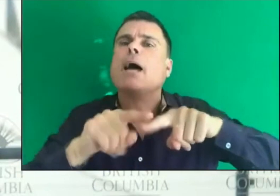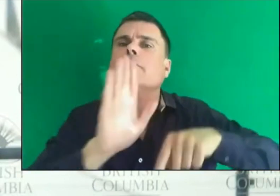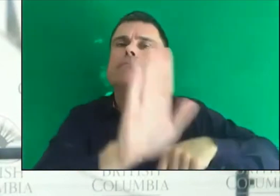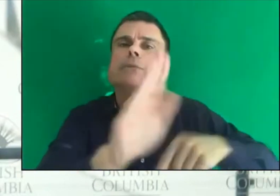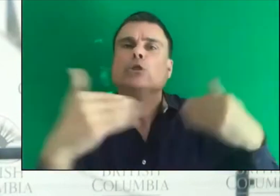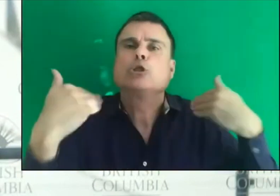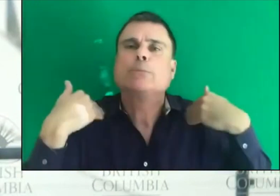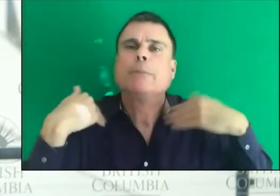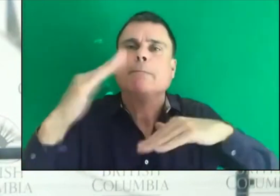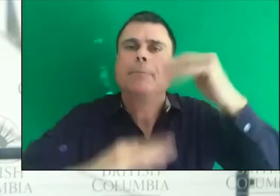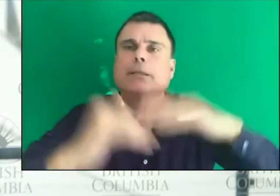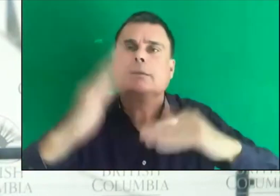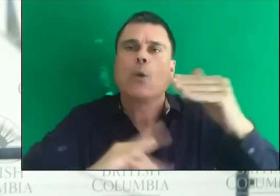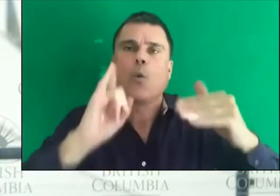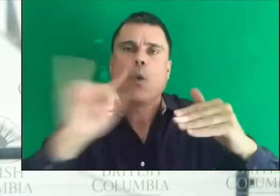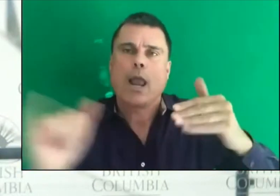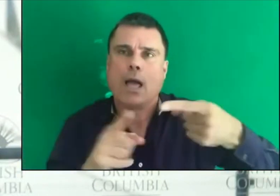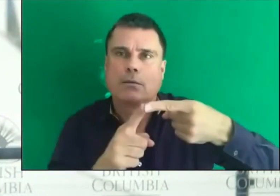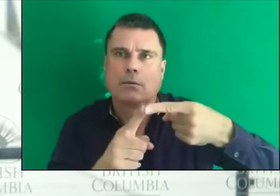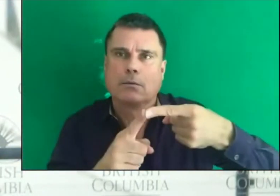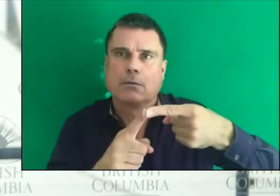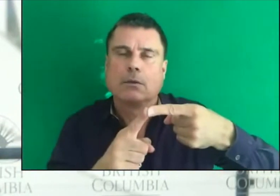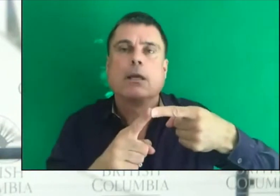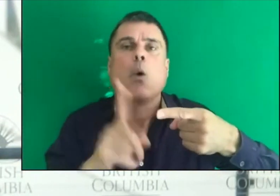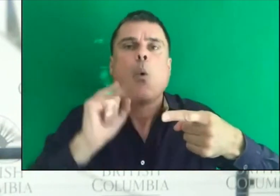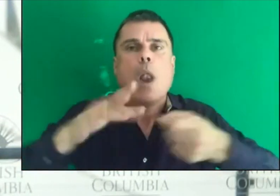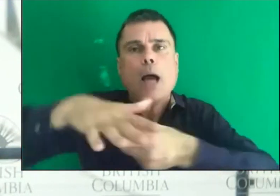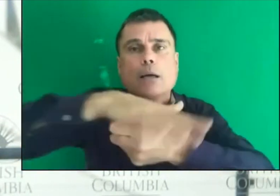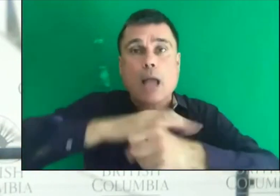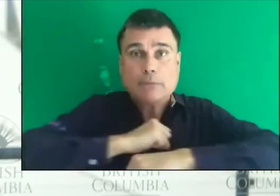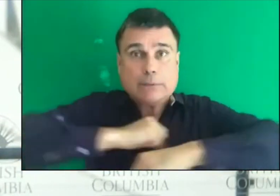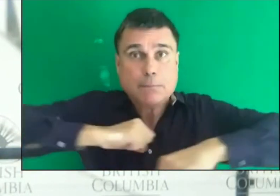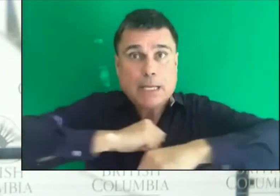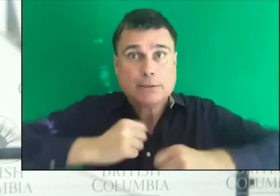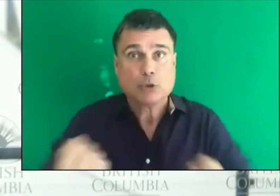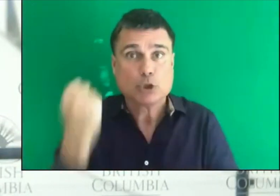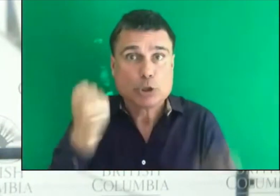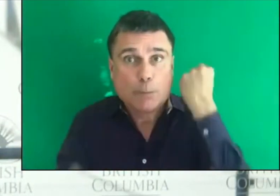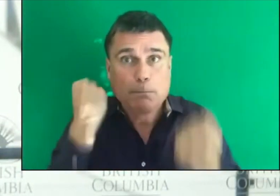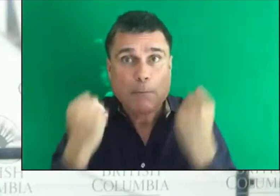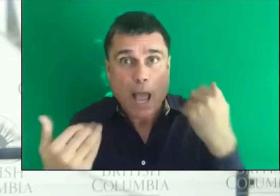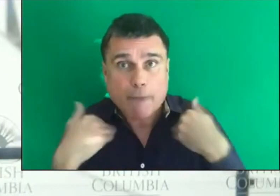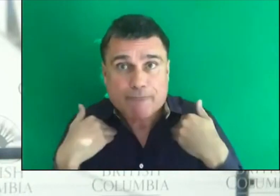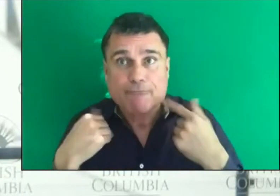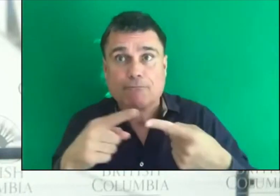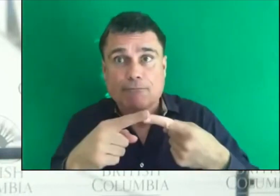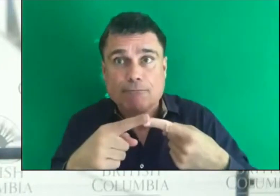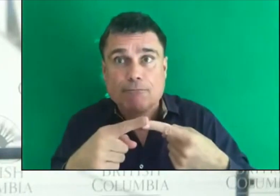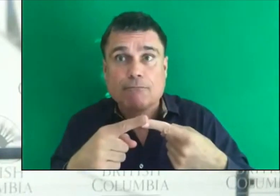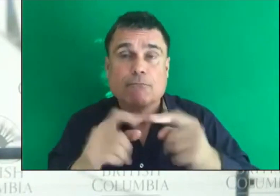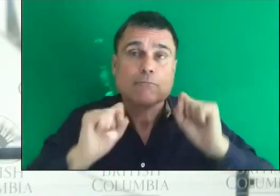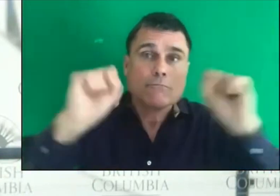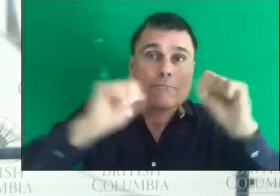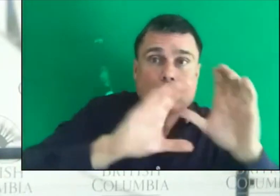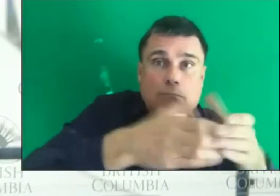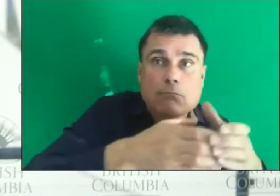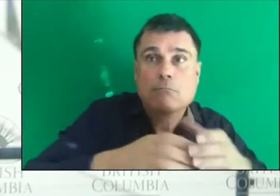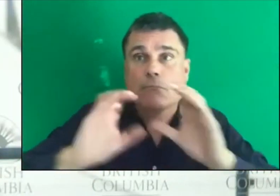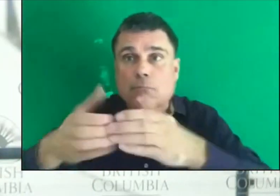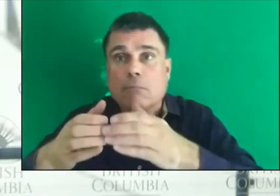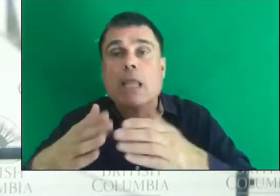Can they go to their home to do that, or tutoring, or home daycares? Sure. So what